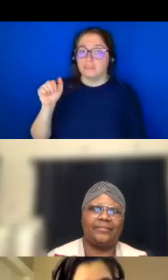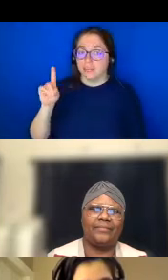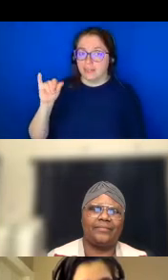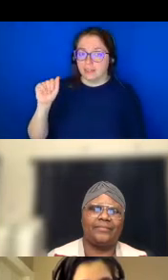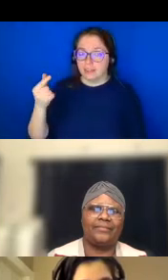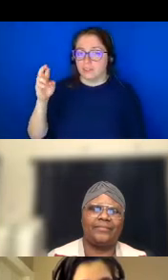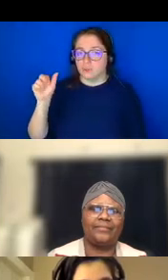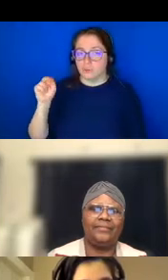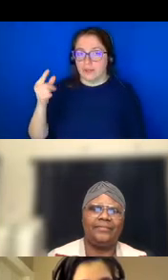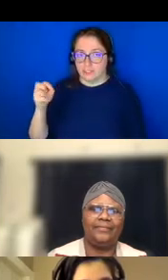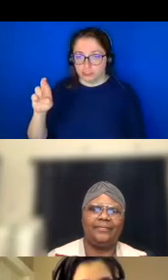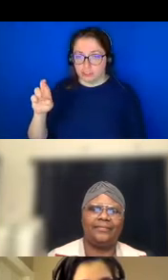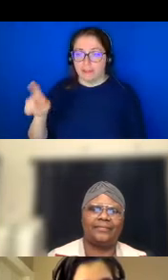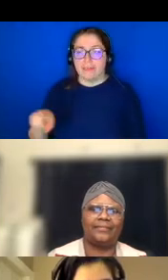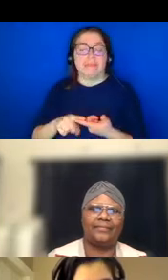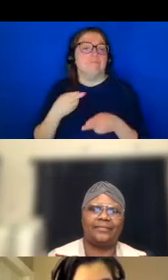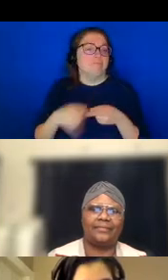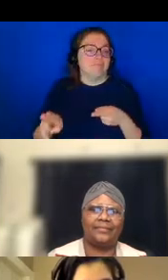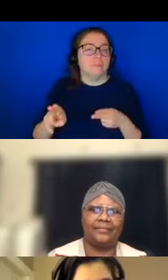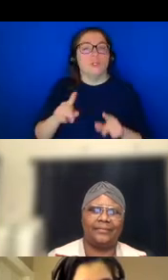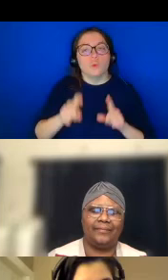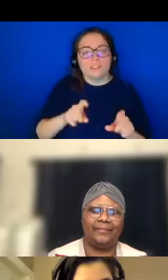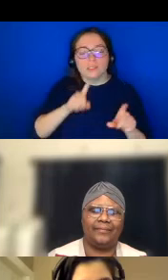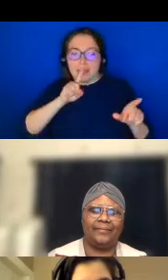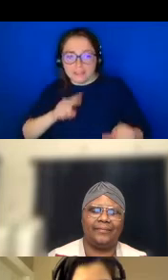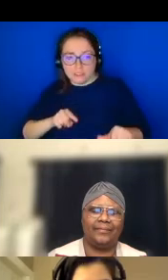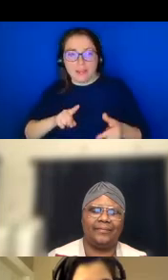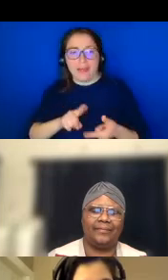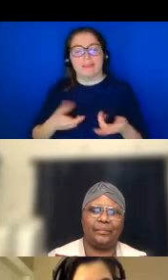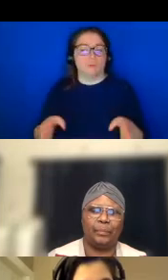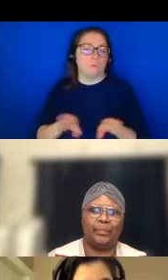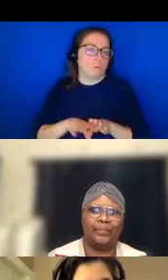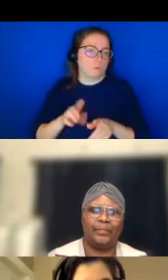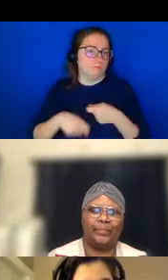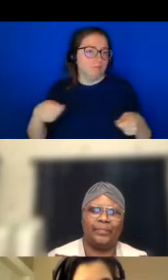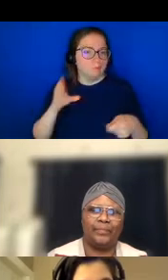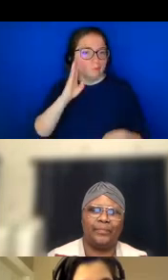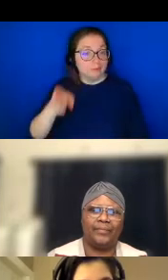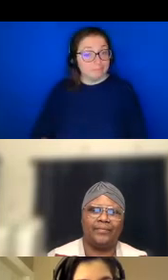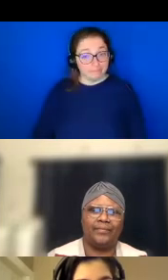Then we'll have a Q&A session and some quick closing remarks.